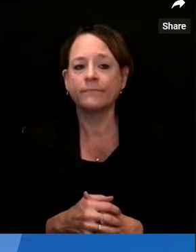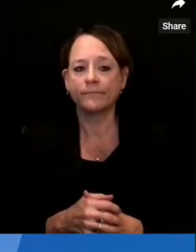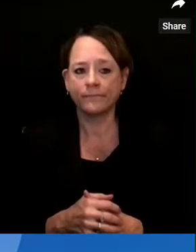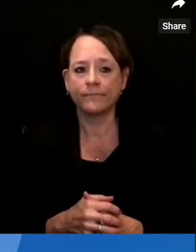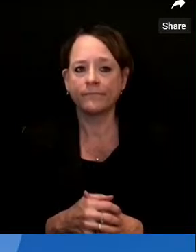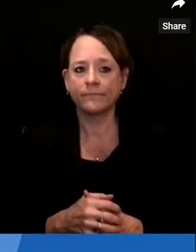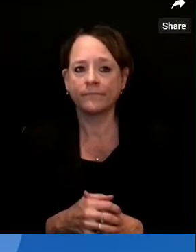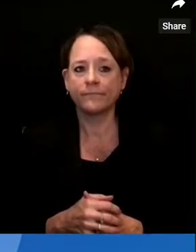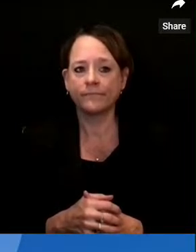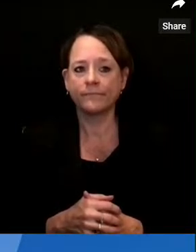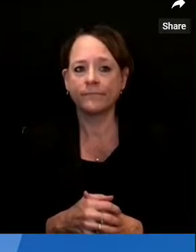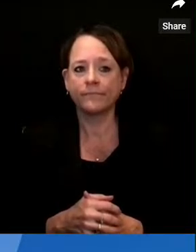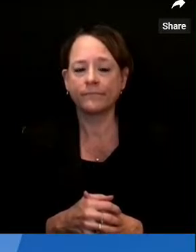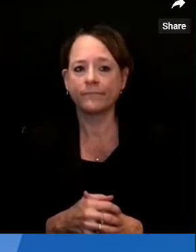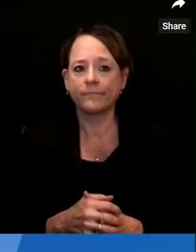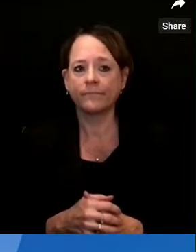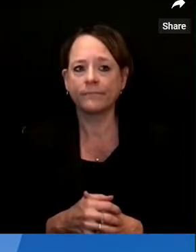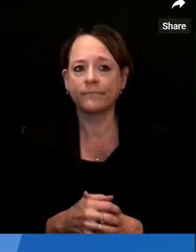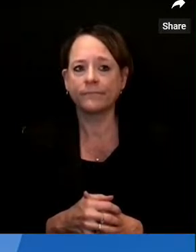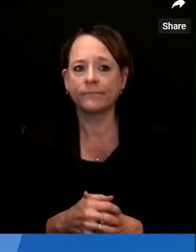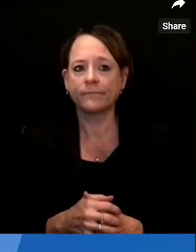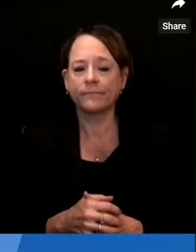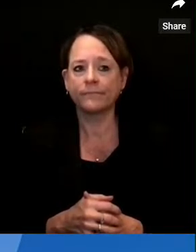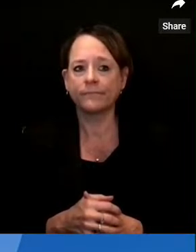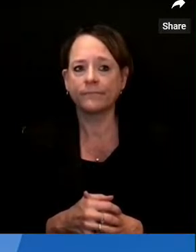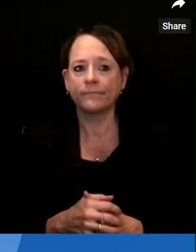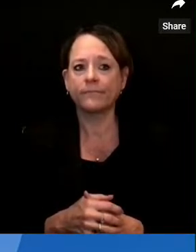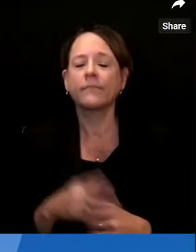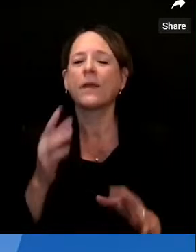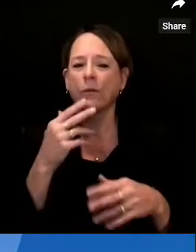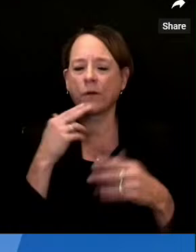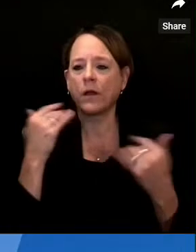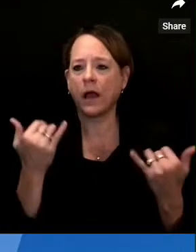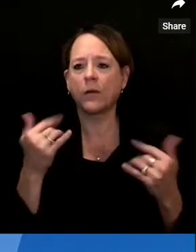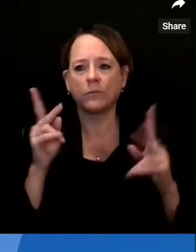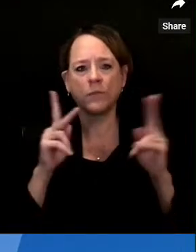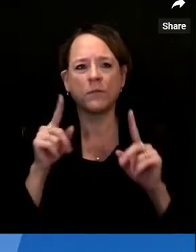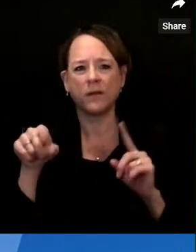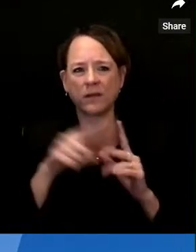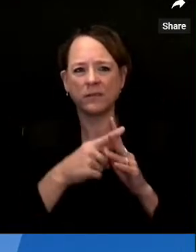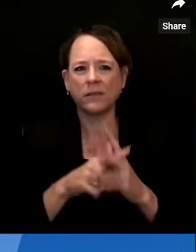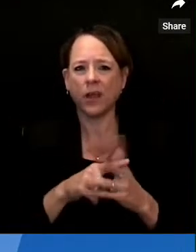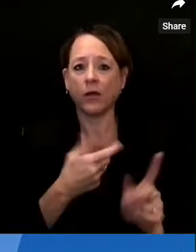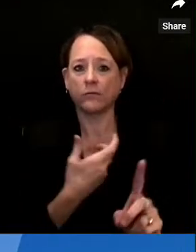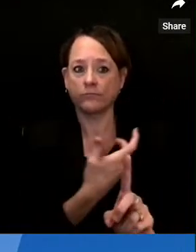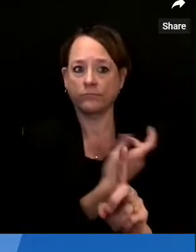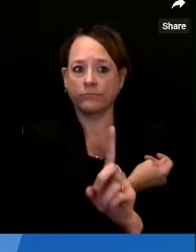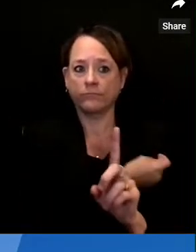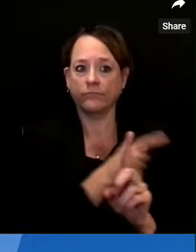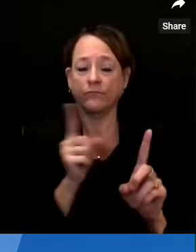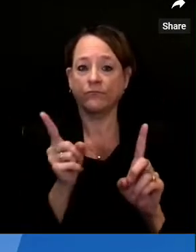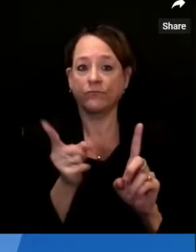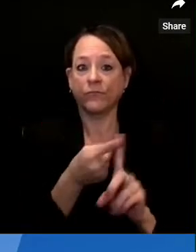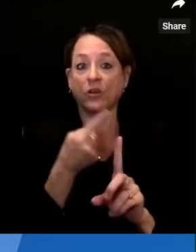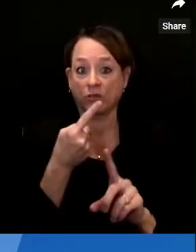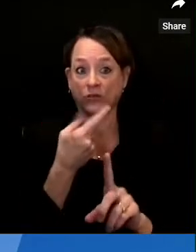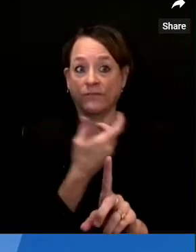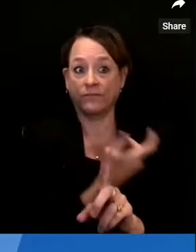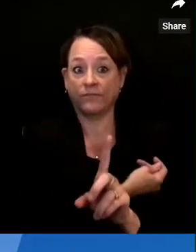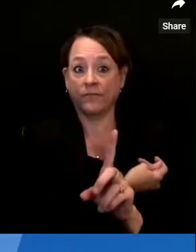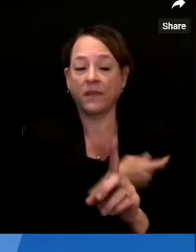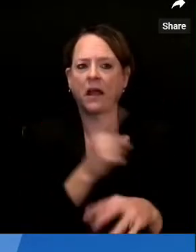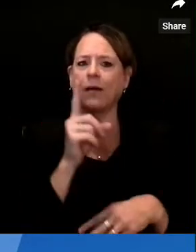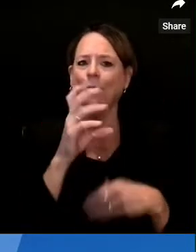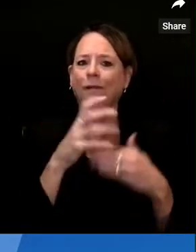Why end that Sunday rather than approving an additional extension like before? Thank you.